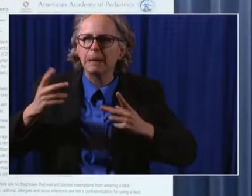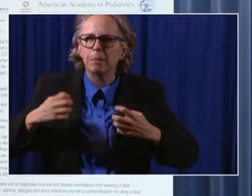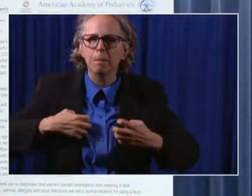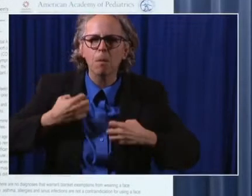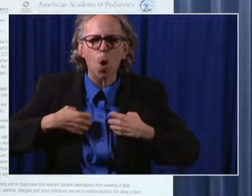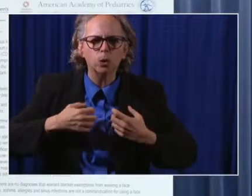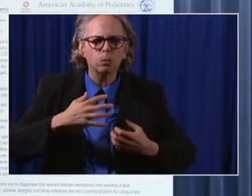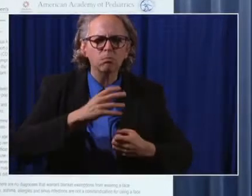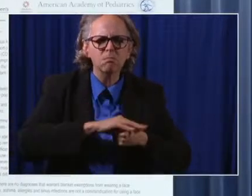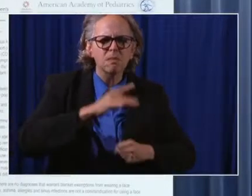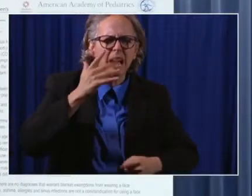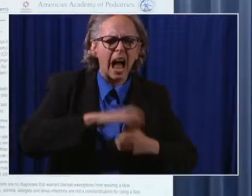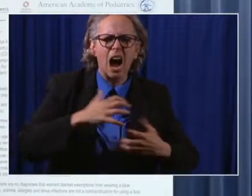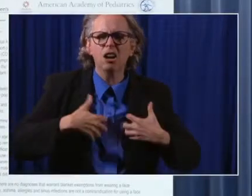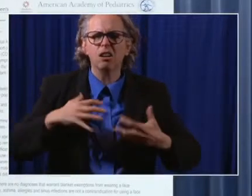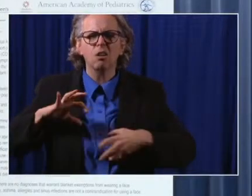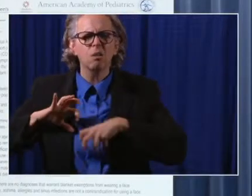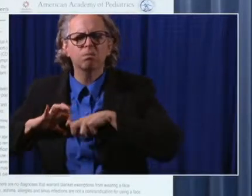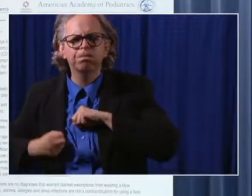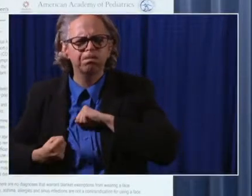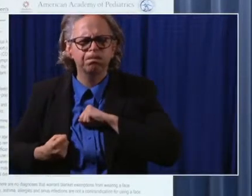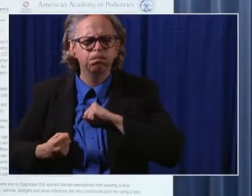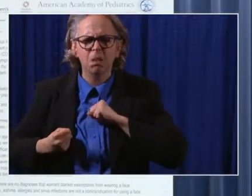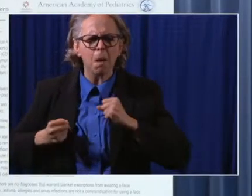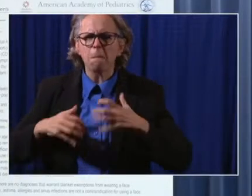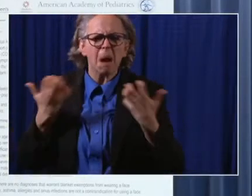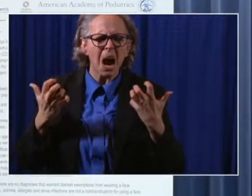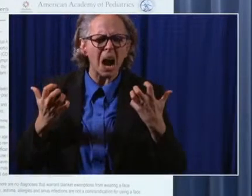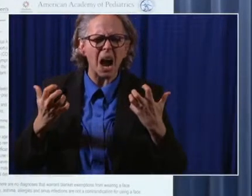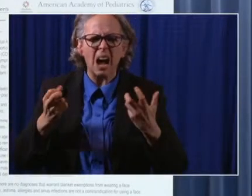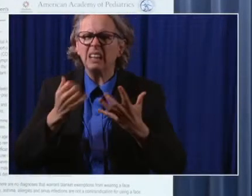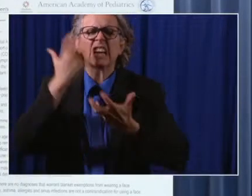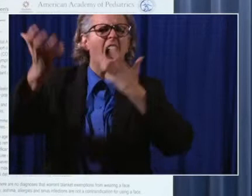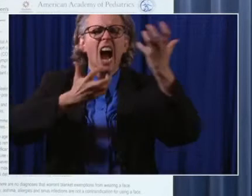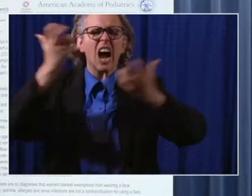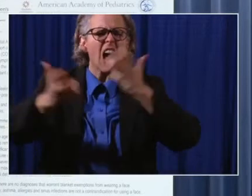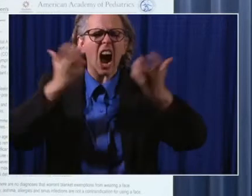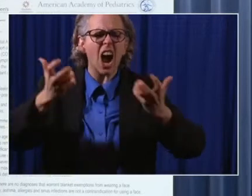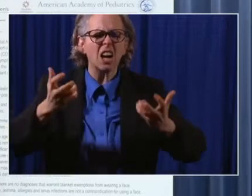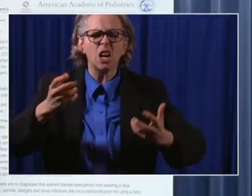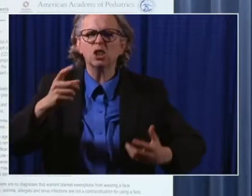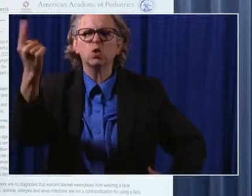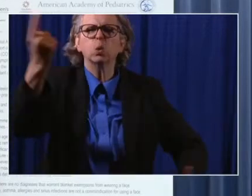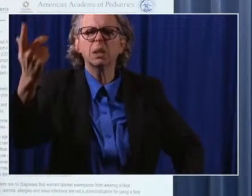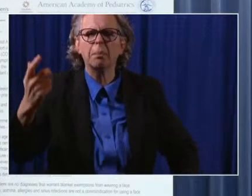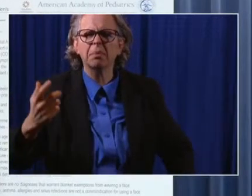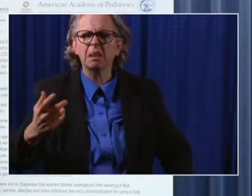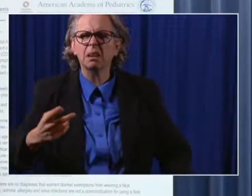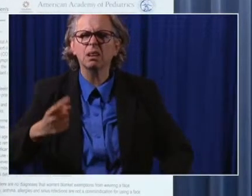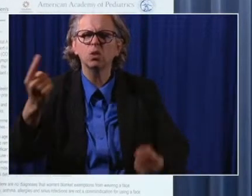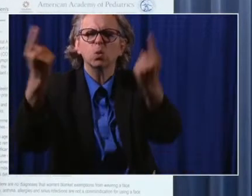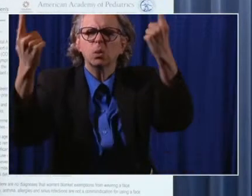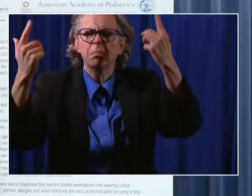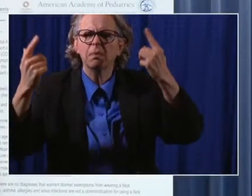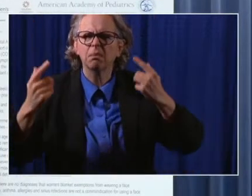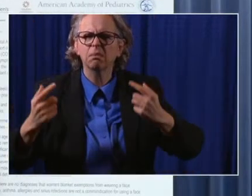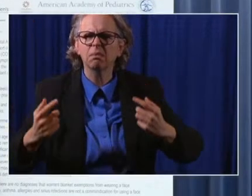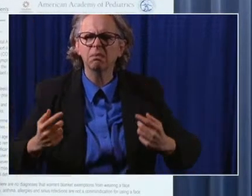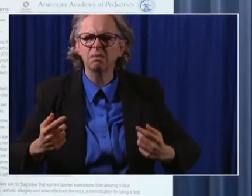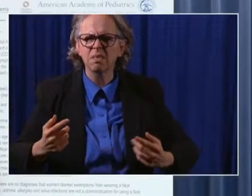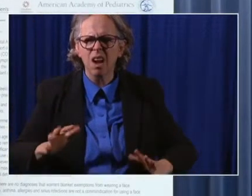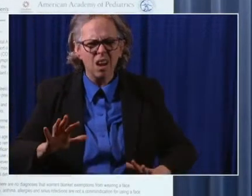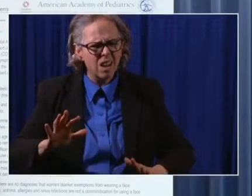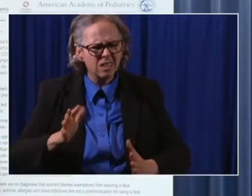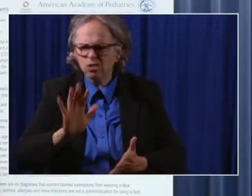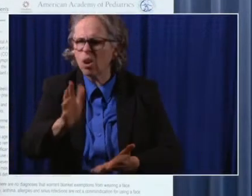chanting, "Do something, do something," and rightfully so. They had the right to be upset. They had the right to be mad. They had